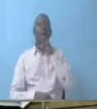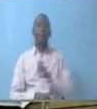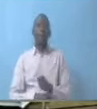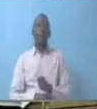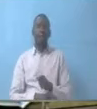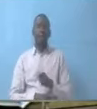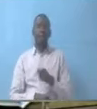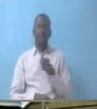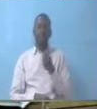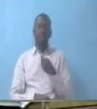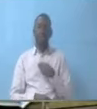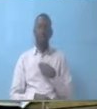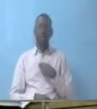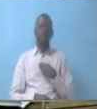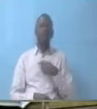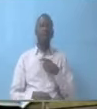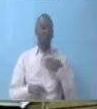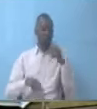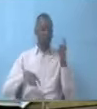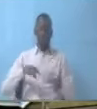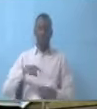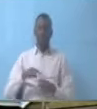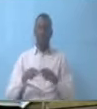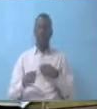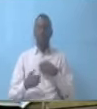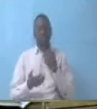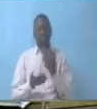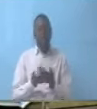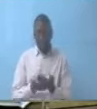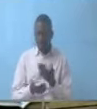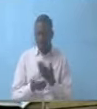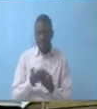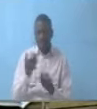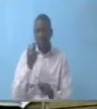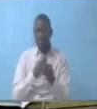Because he was convicted and he appealed. And there was an order that he be deported.